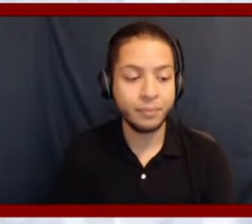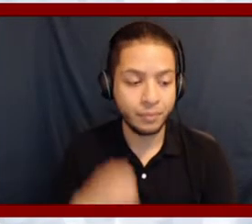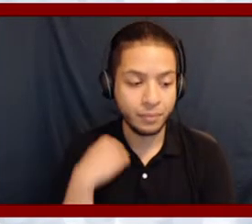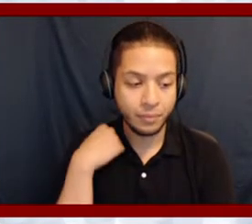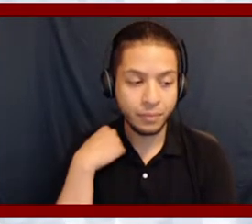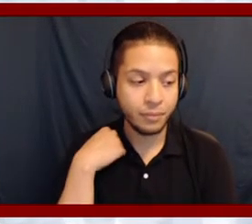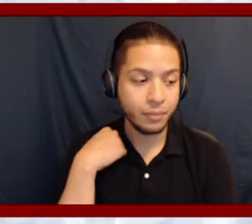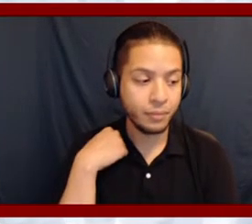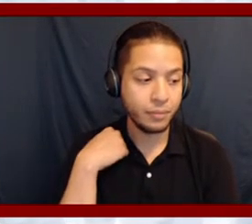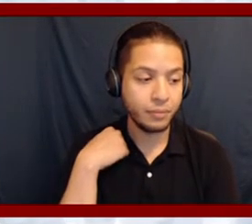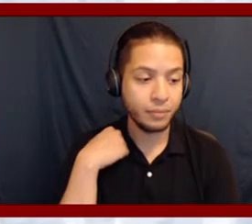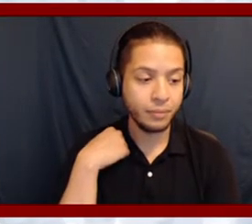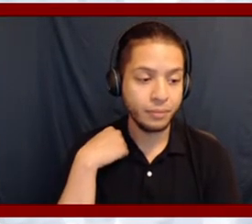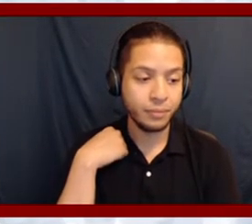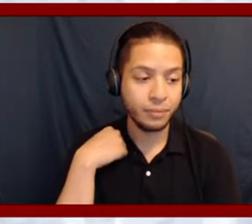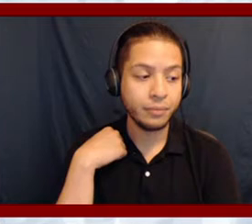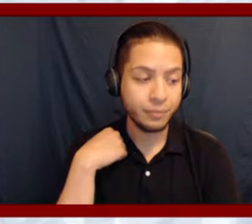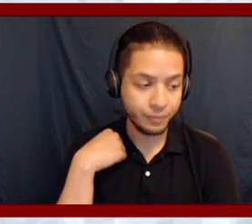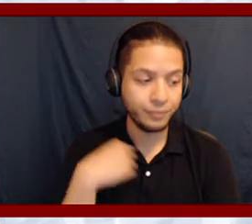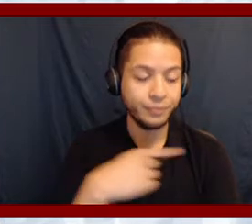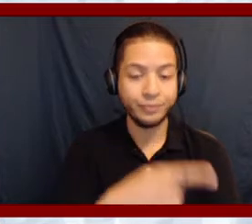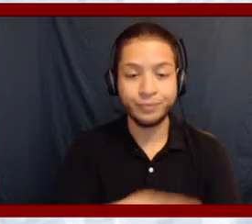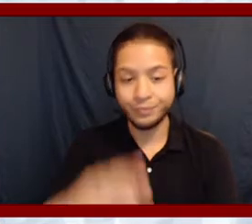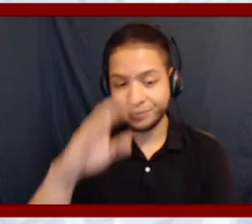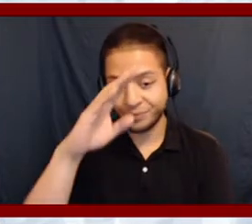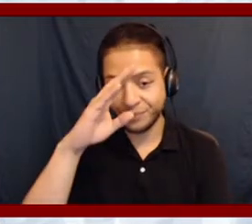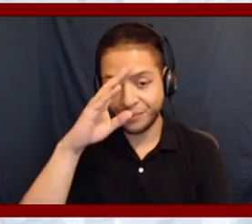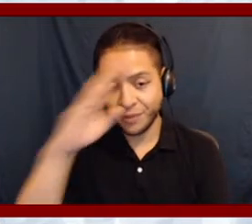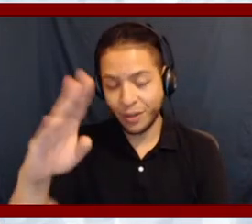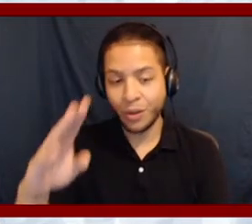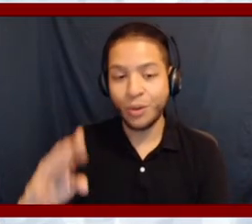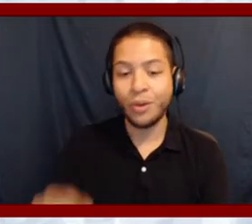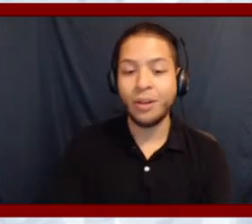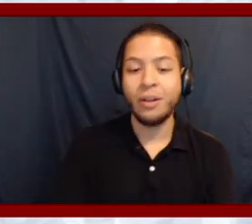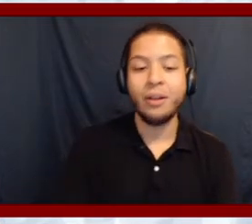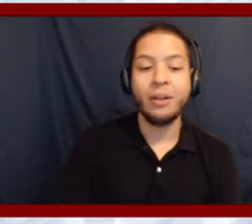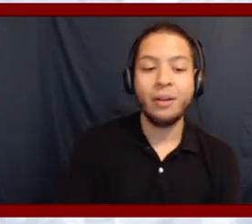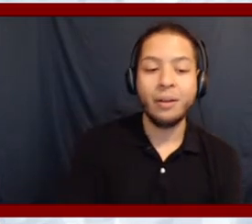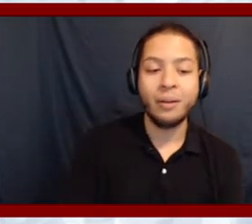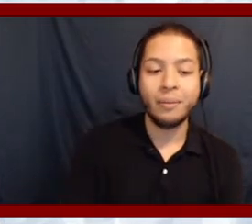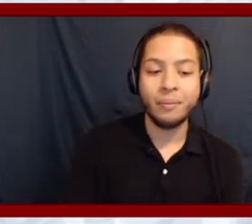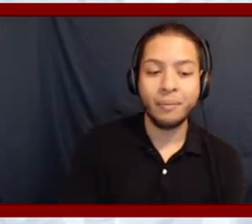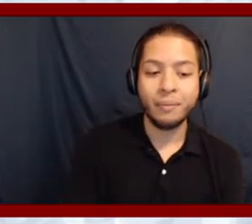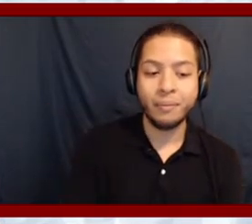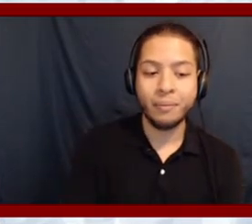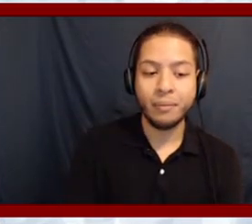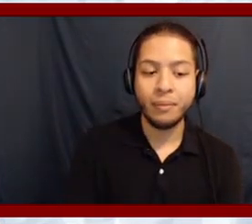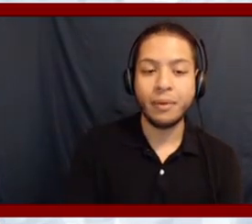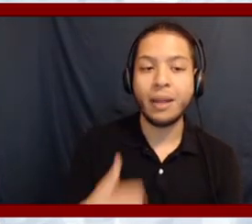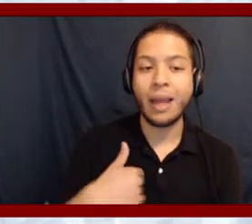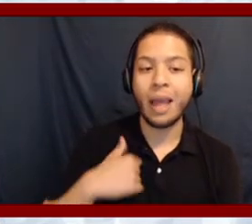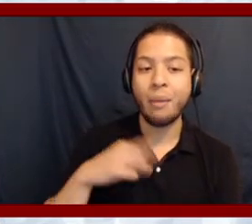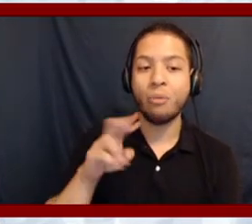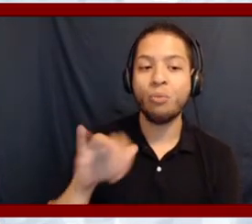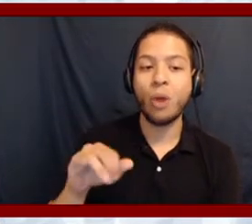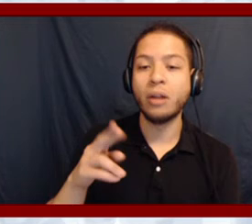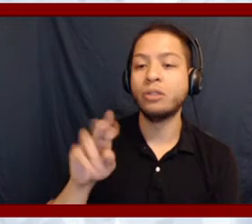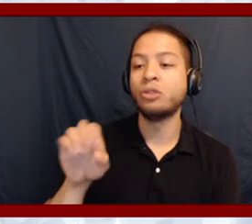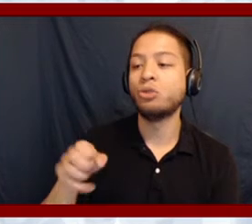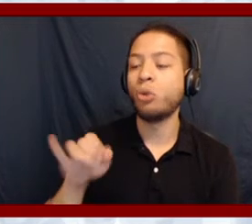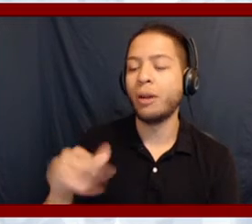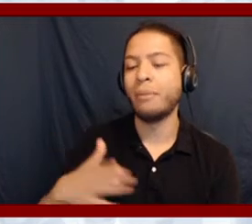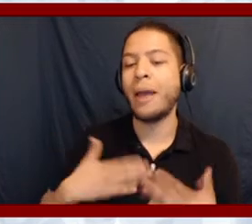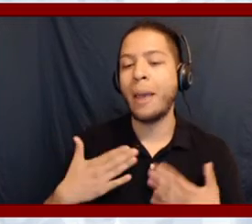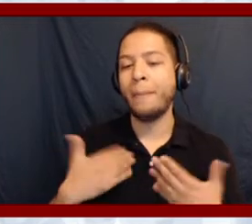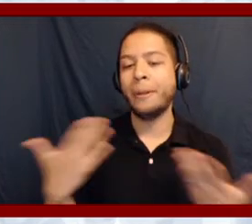Hello, everybody. My name is Rod Joy, and I'm proud to serve as Chief of Staff at the National Endowment for the Arts. On behalf